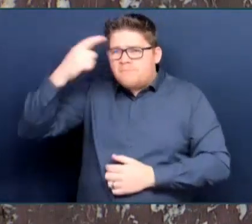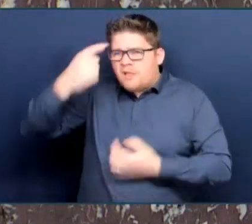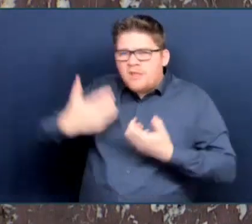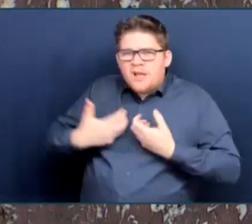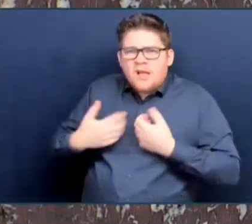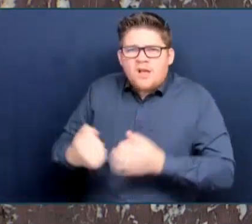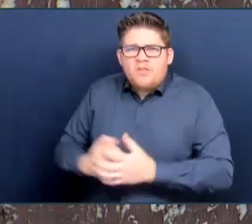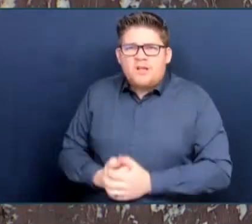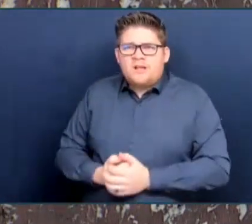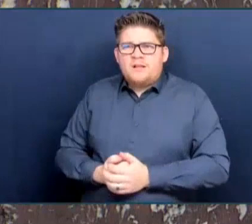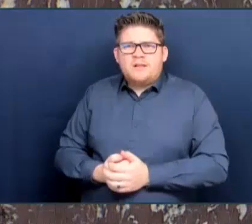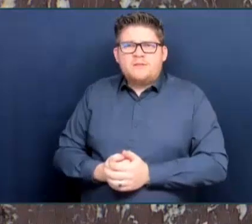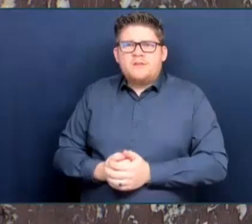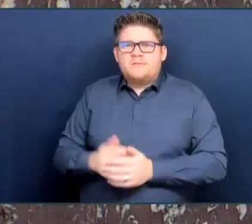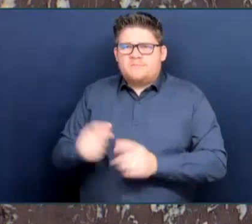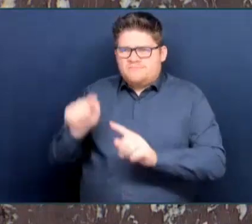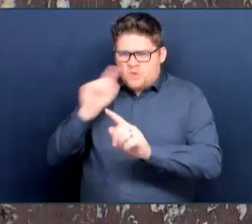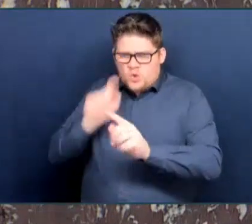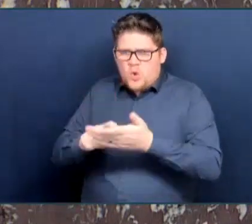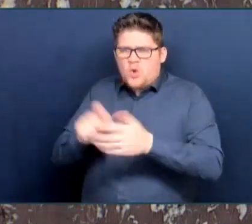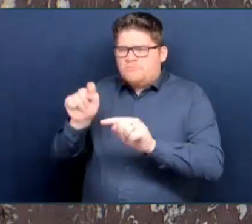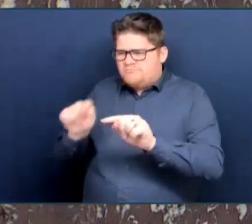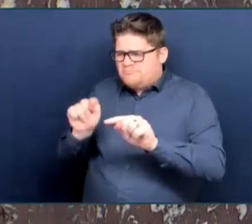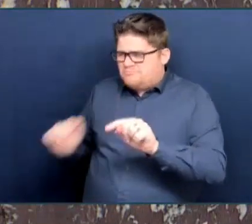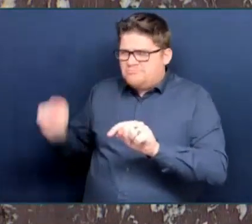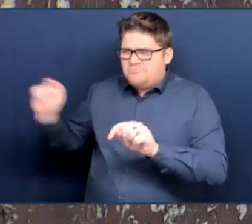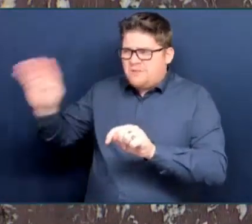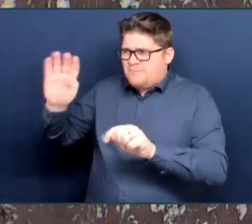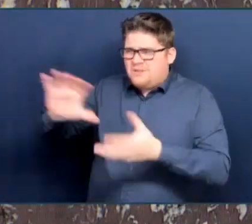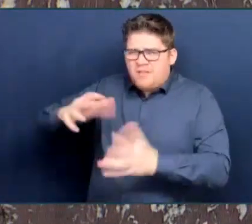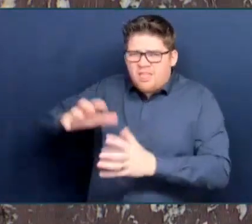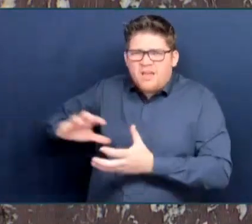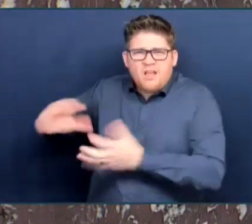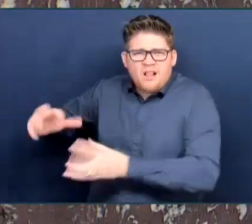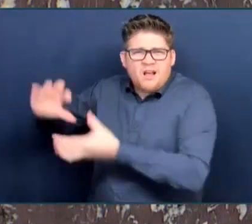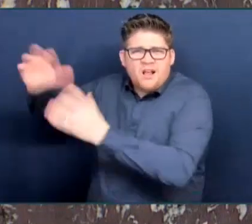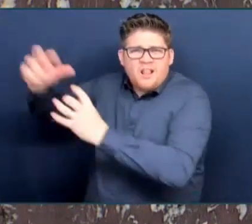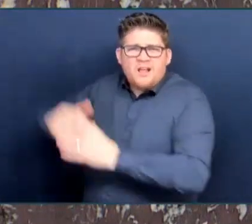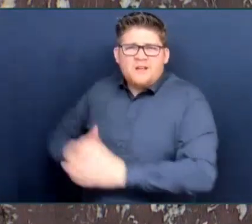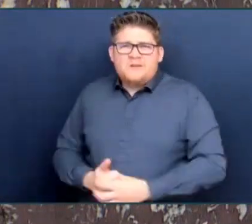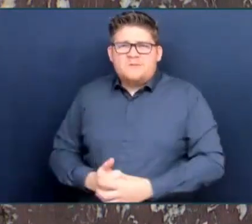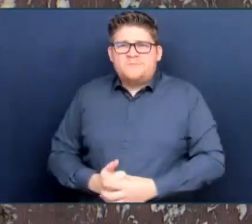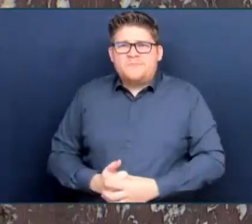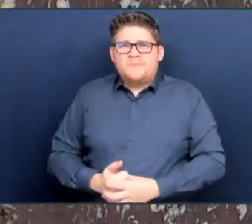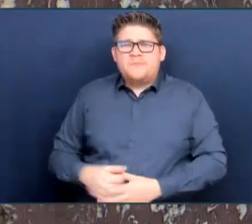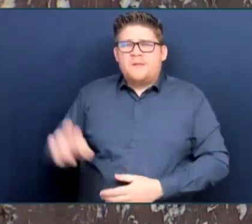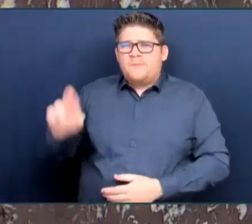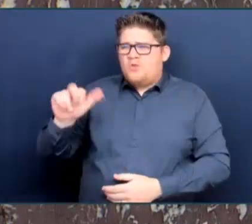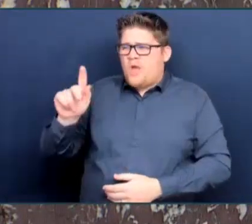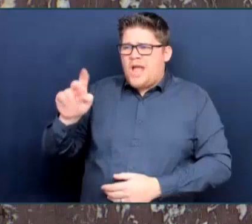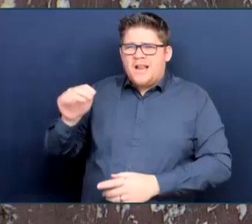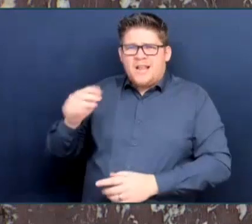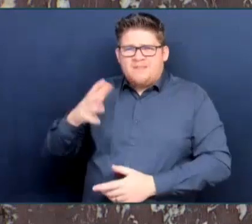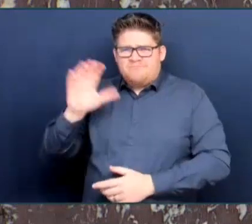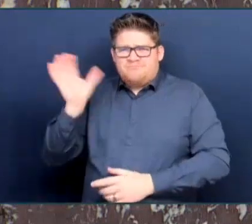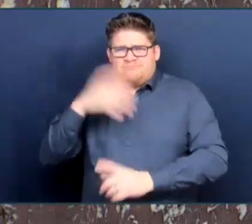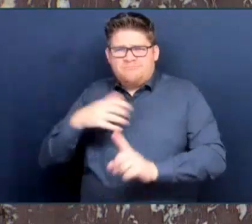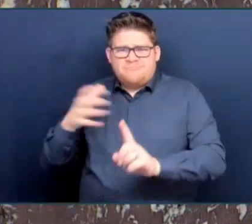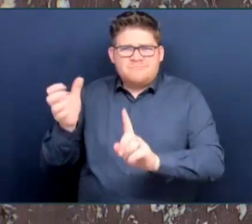which have become the norm under this Premier, under his catch and release system, when will they finally